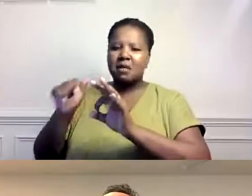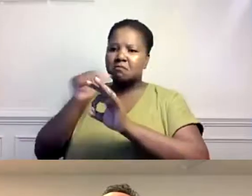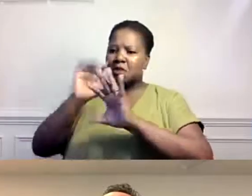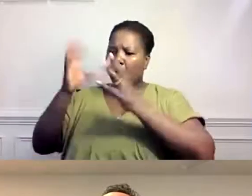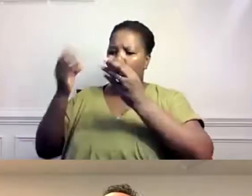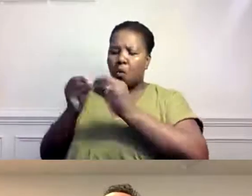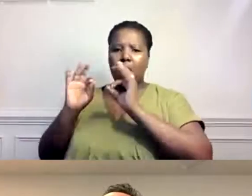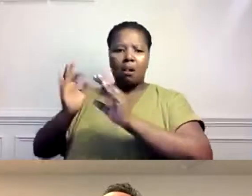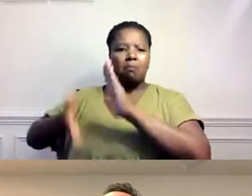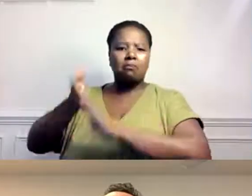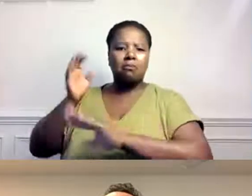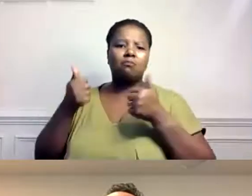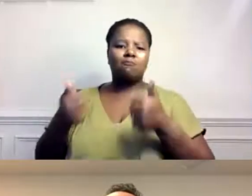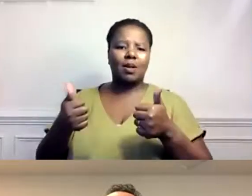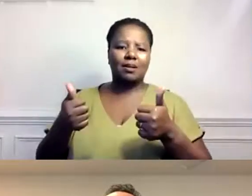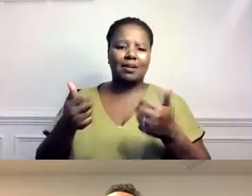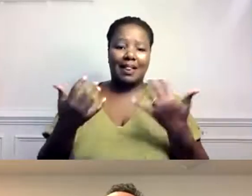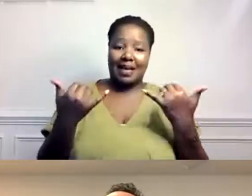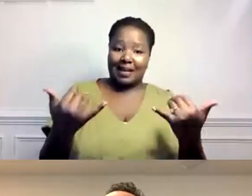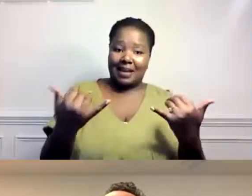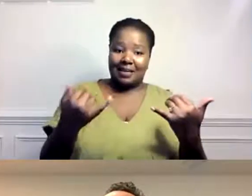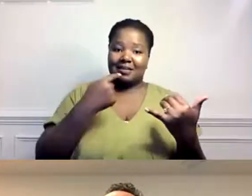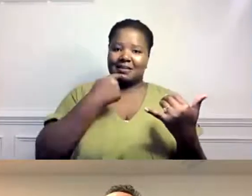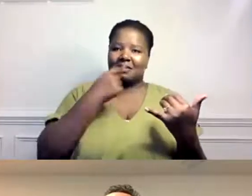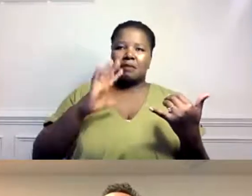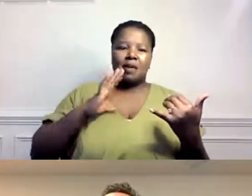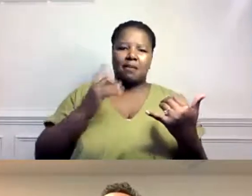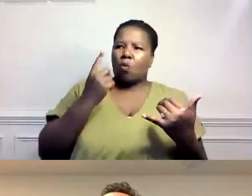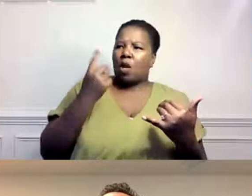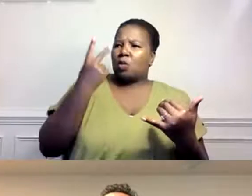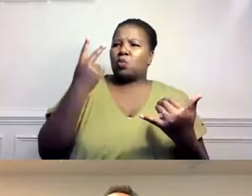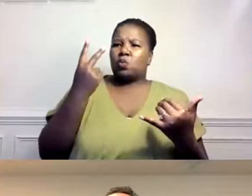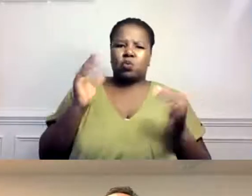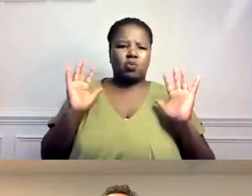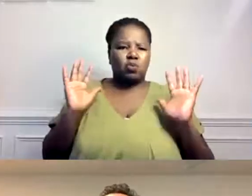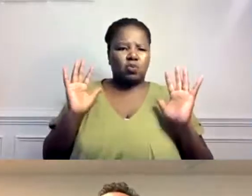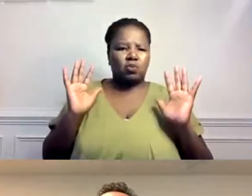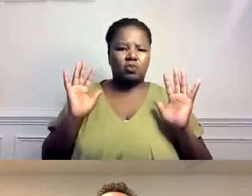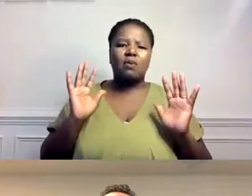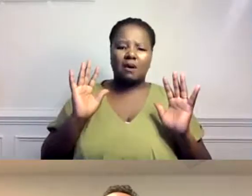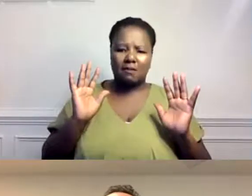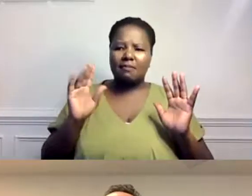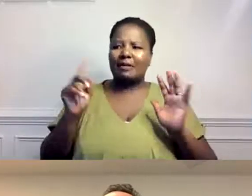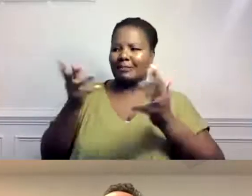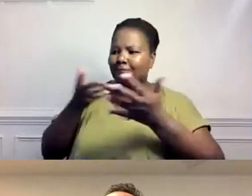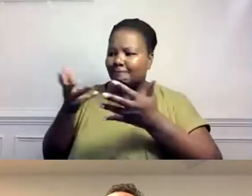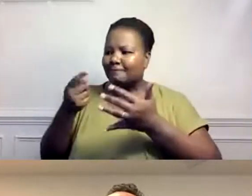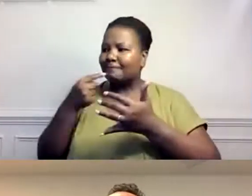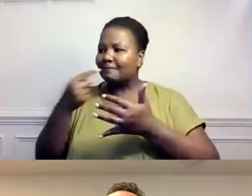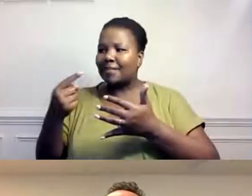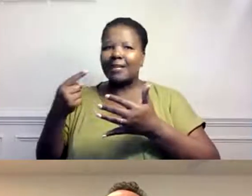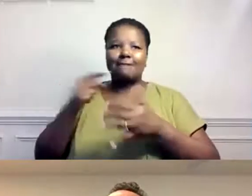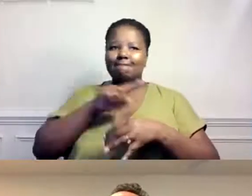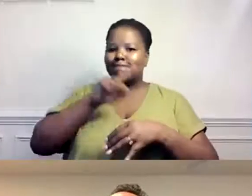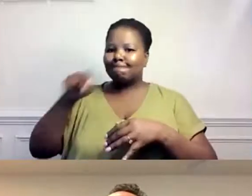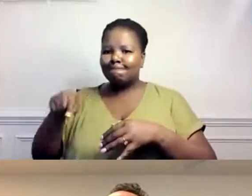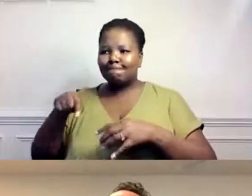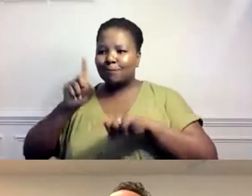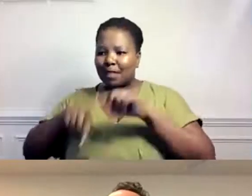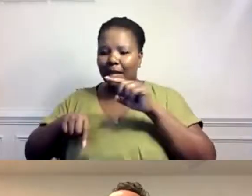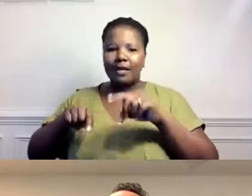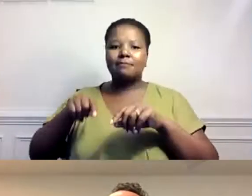pretty well. I think they only had to intervene maybe 1 or 2 times. They had a conversation. They were able to calm the individual, and the shot